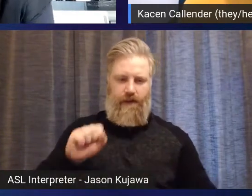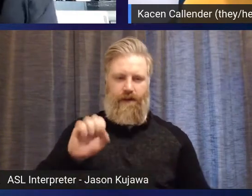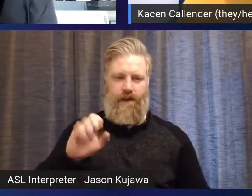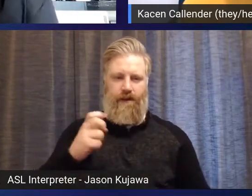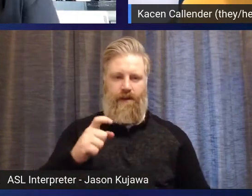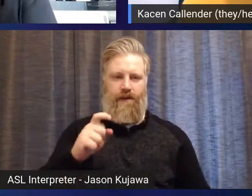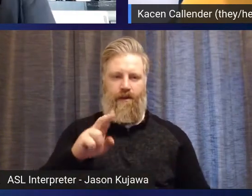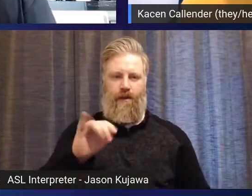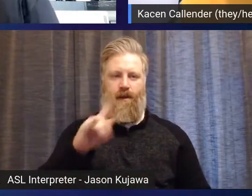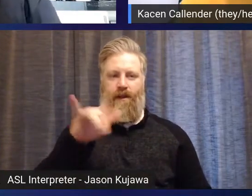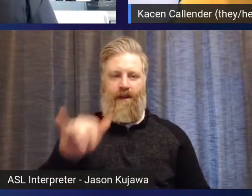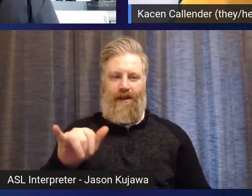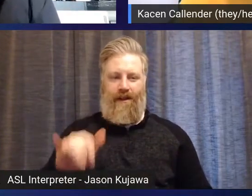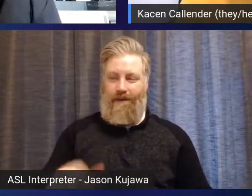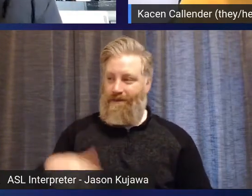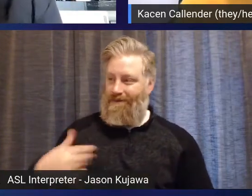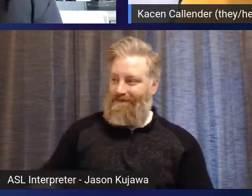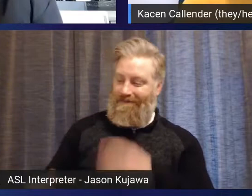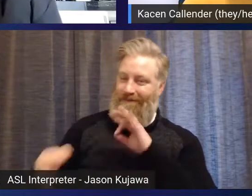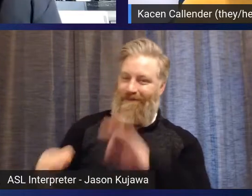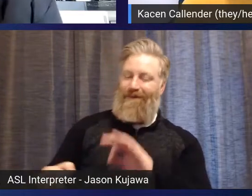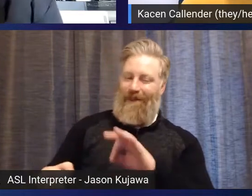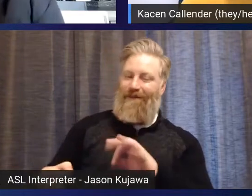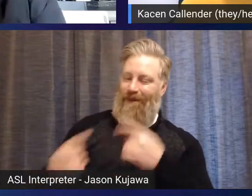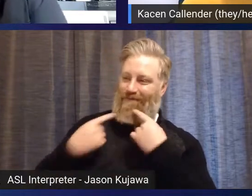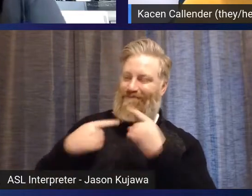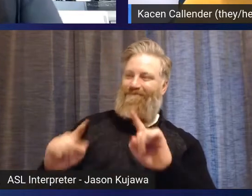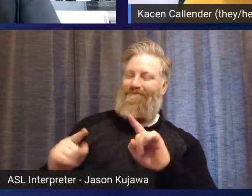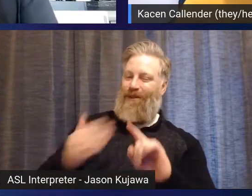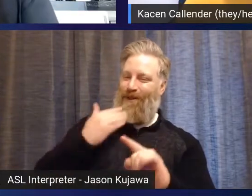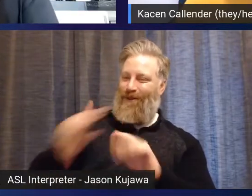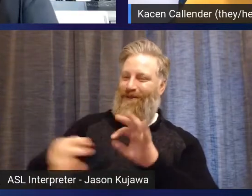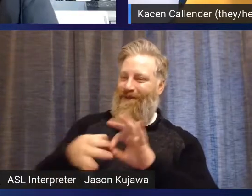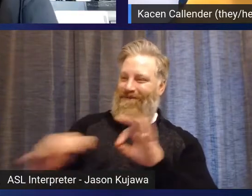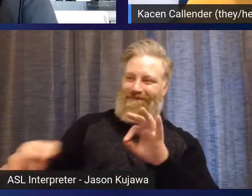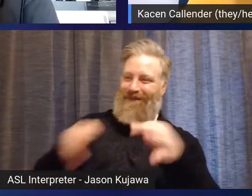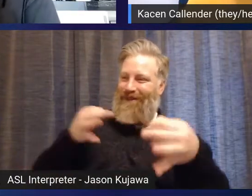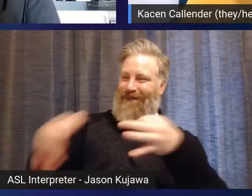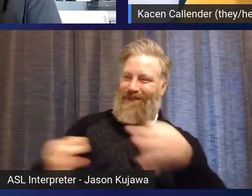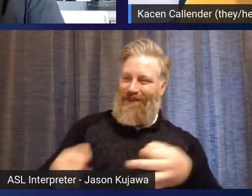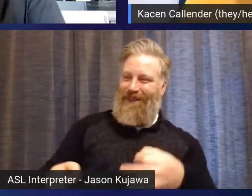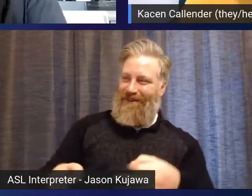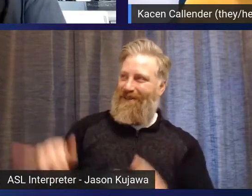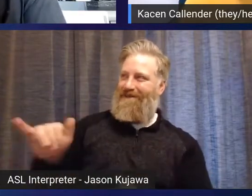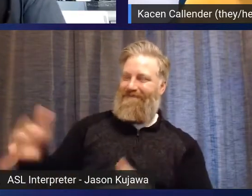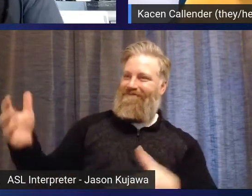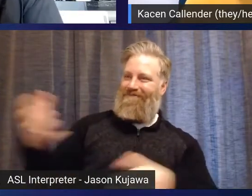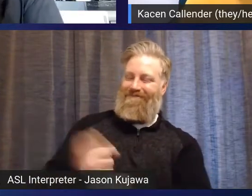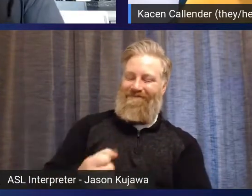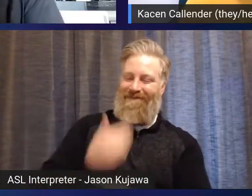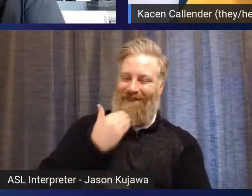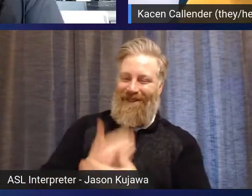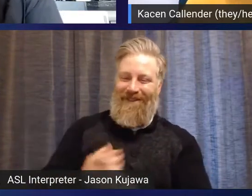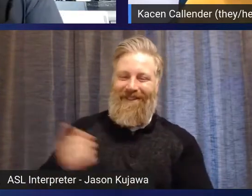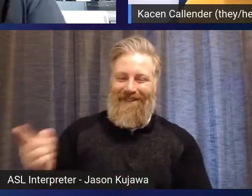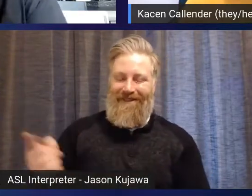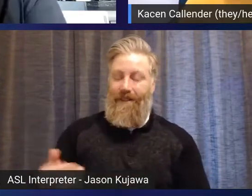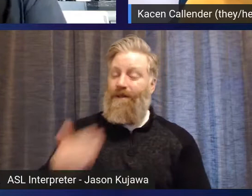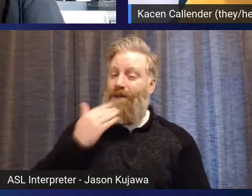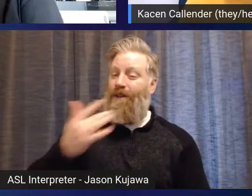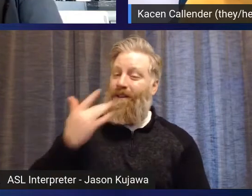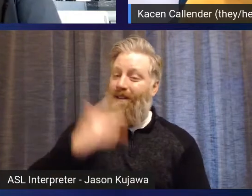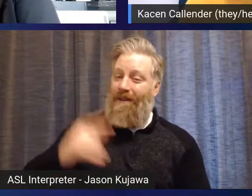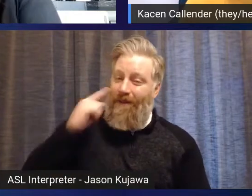Kaysen. Now that I think about it, I'm like, oh, that's what it is. You know, thank you so much. And good luck to you. I'm super happy for